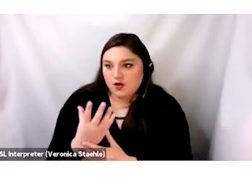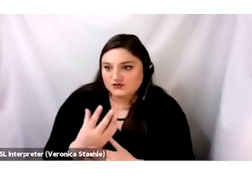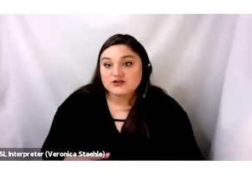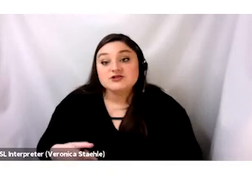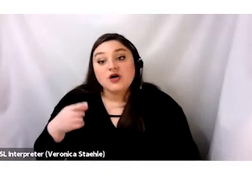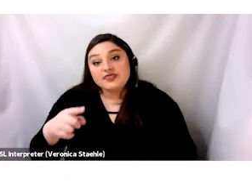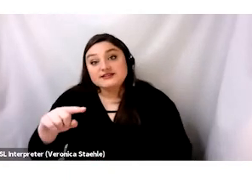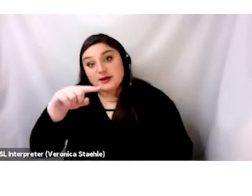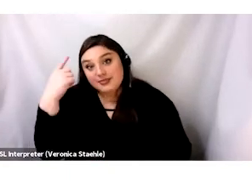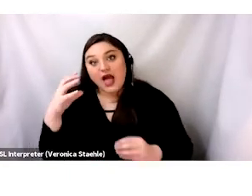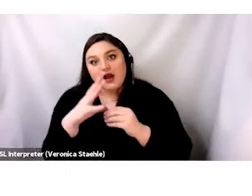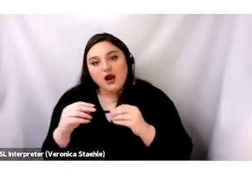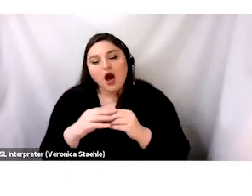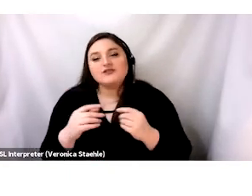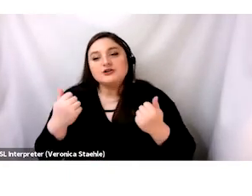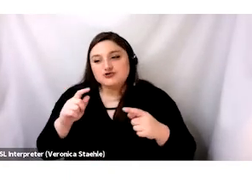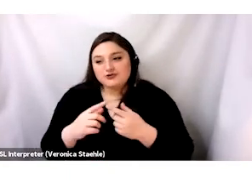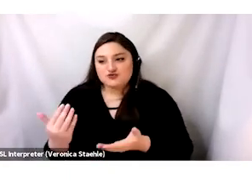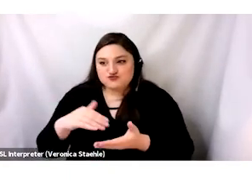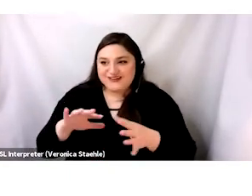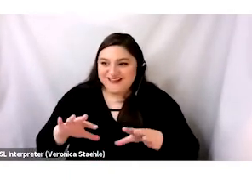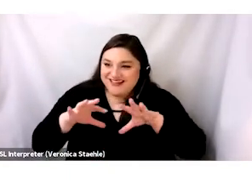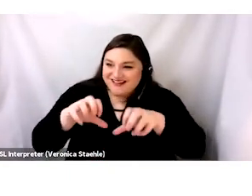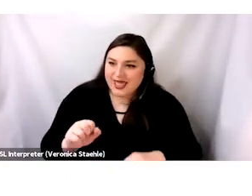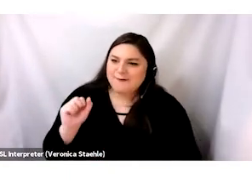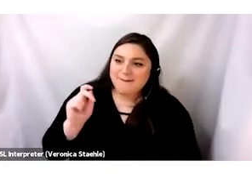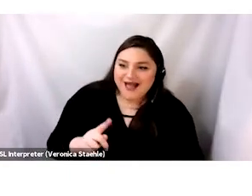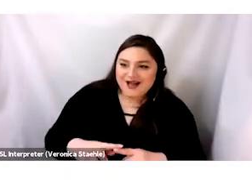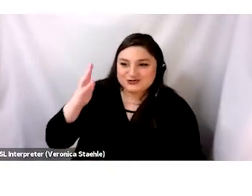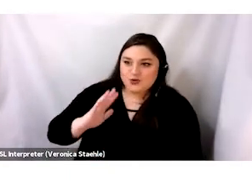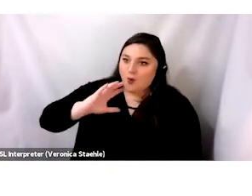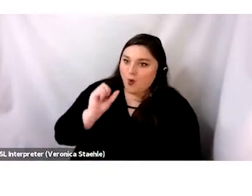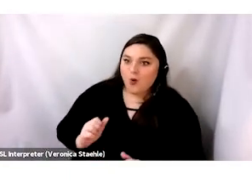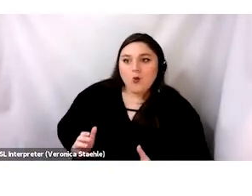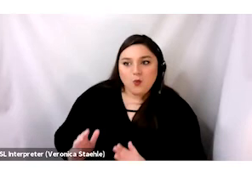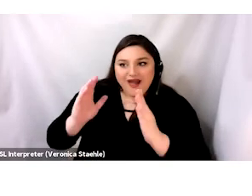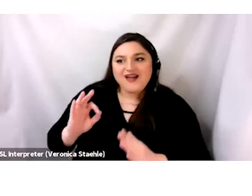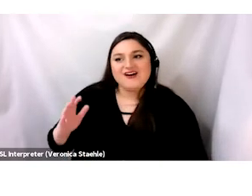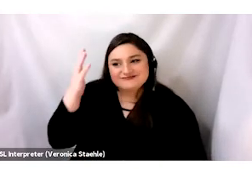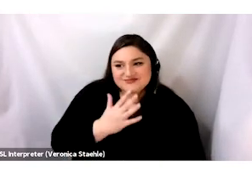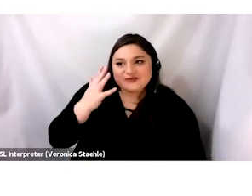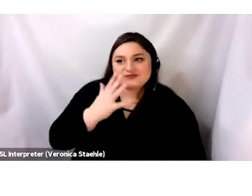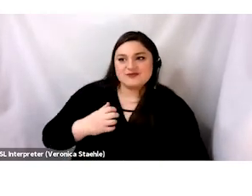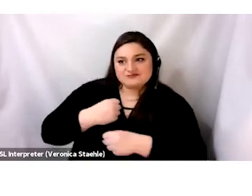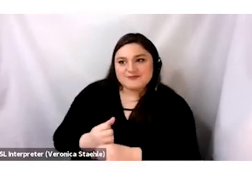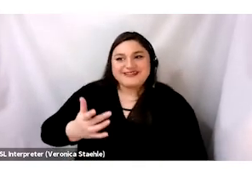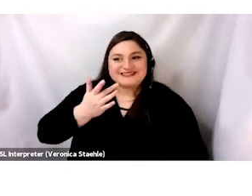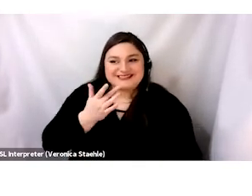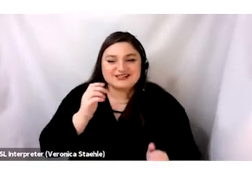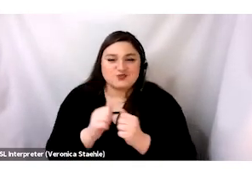legacy of Black people's relationship to cotton, the fashion industry, and decor, and aesthetics and taste. We see this